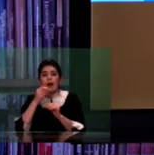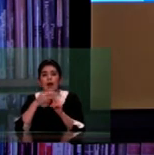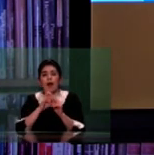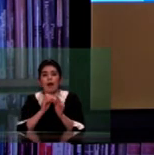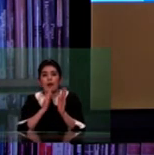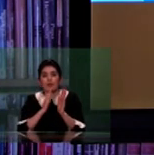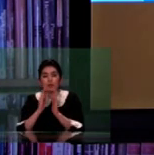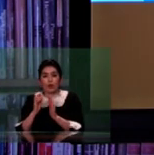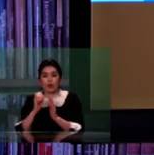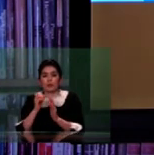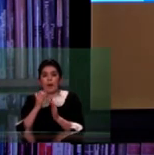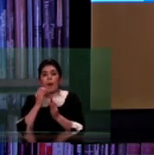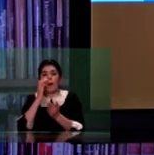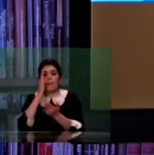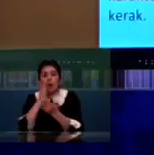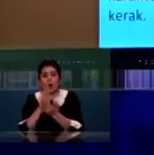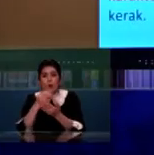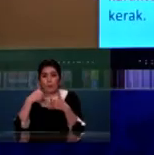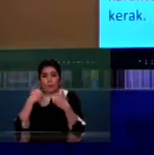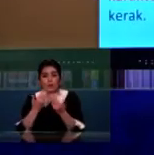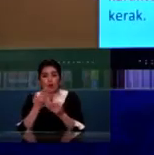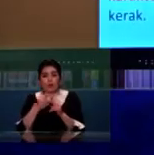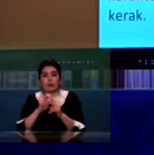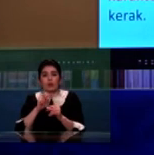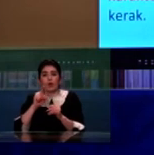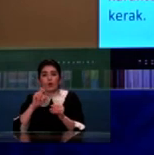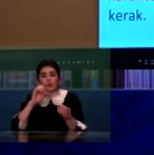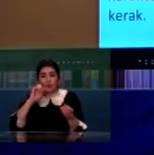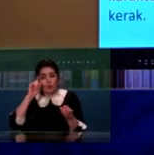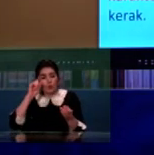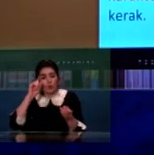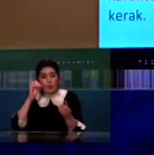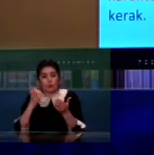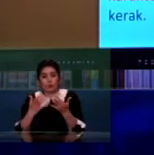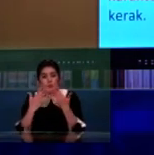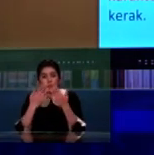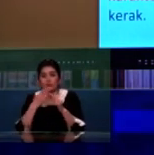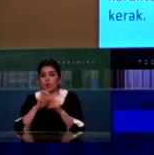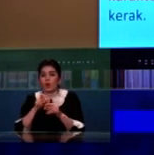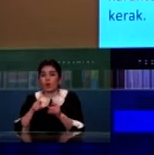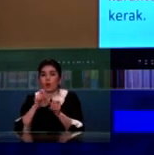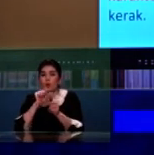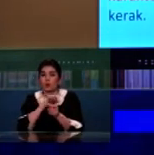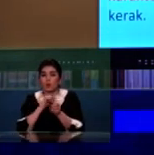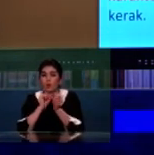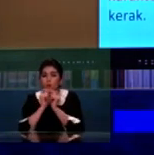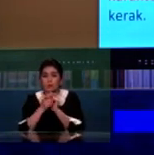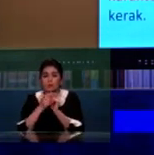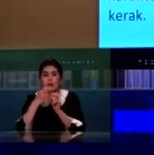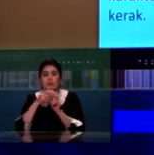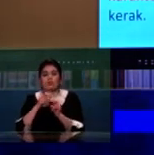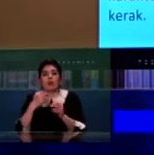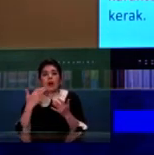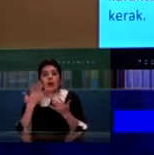baho bergan bo'lardik va ulardan bir xulosa chiqargan bo'lardik. Afsuski, ular o'zgaruvchan. Demak,